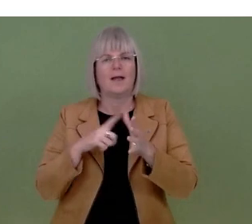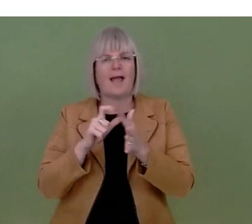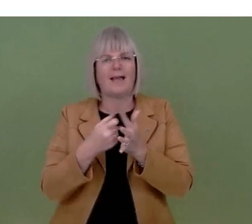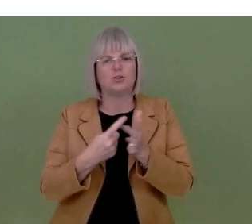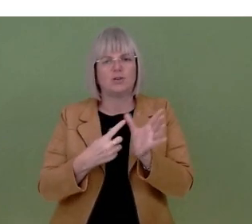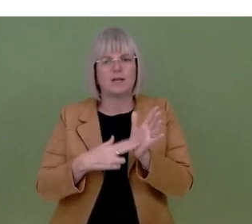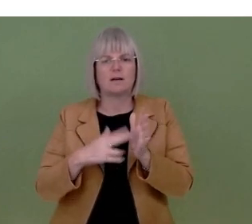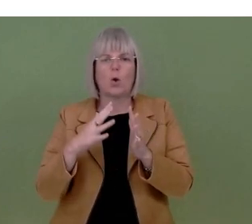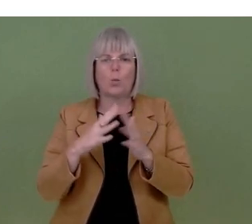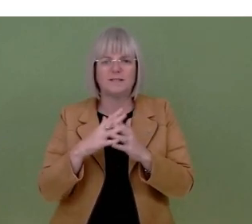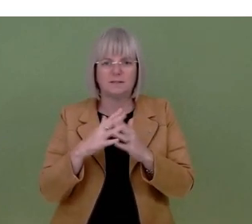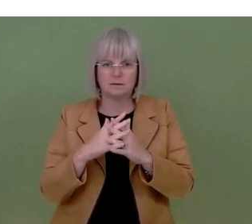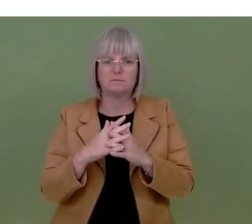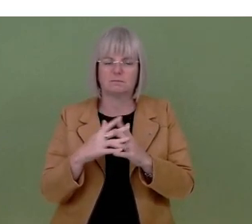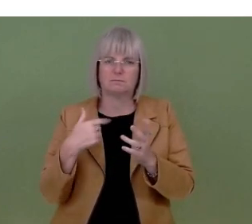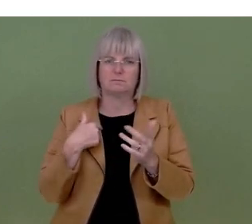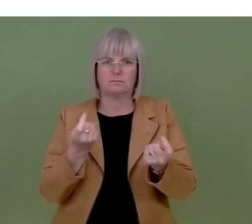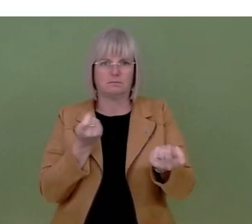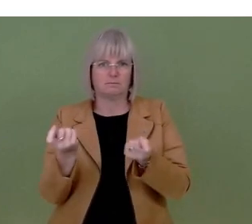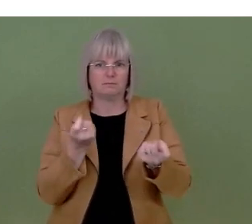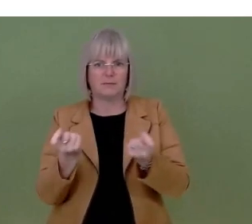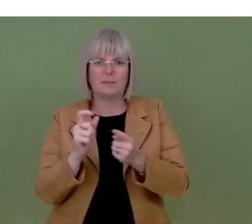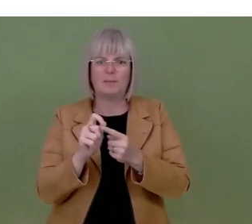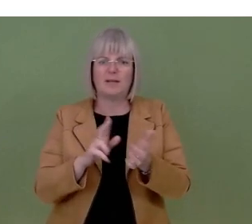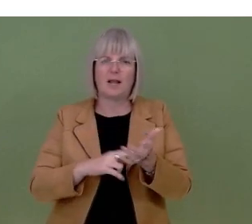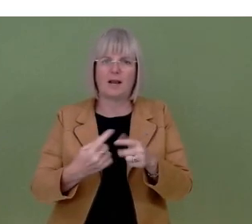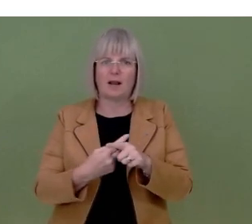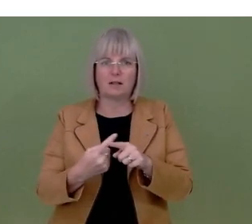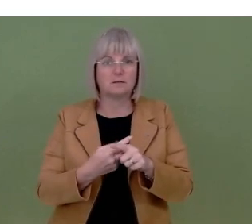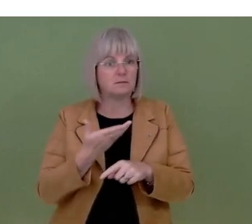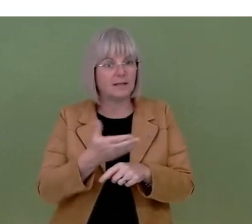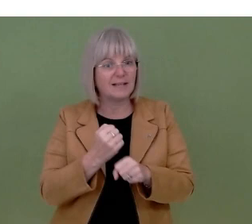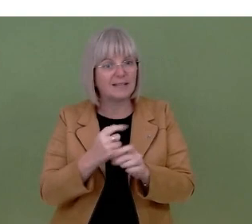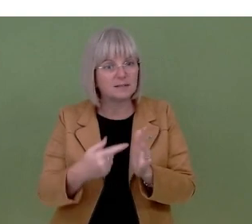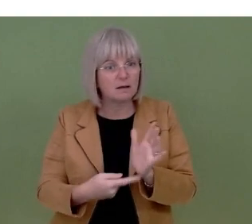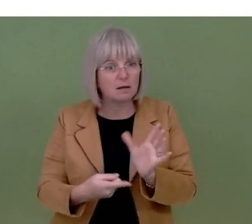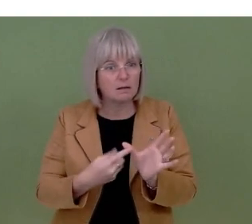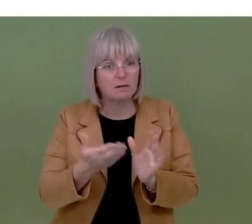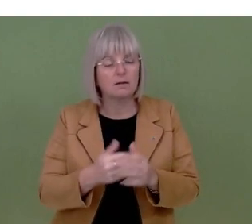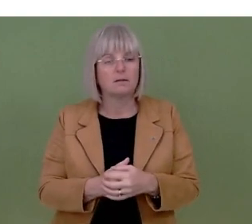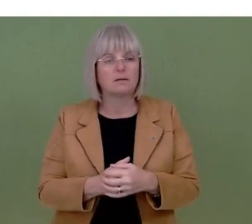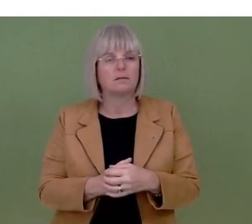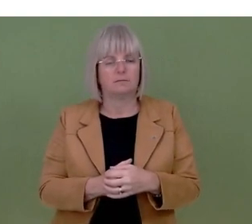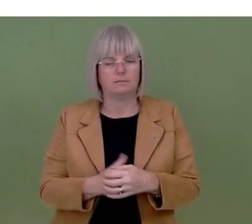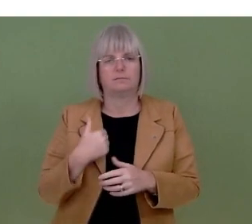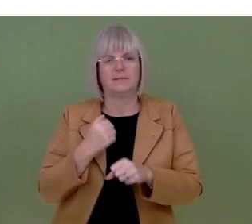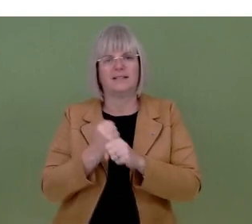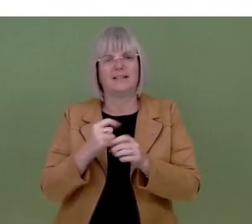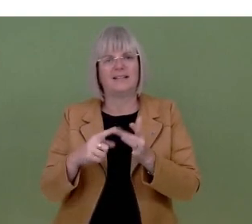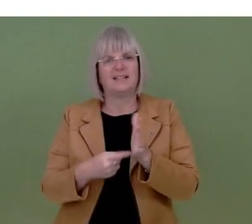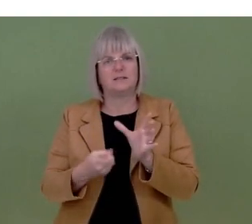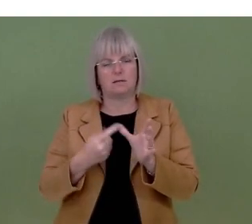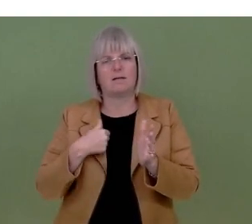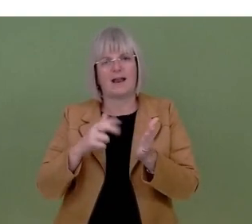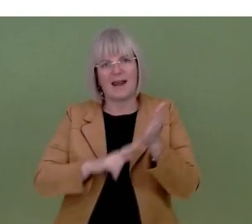NHS England and Health Education England. And Gita, do you want to introduce yourself? Yep. So I'm Gita Bhutani, the National PPN